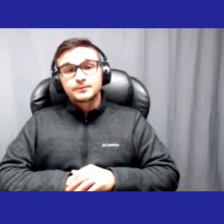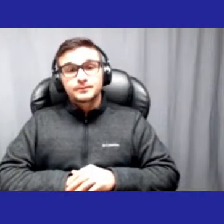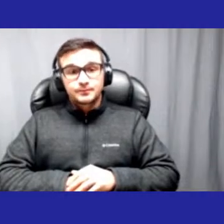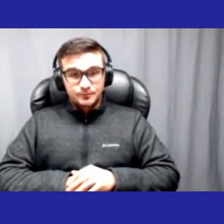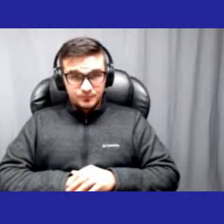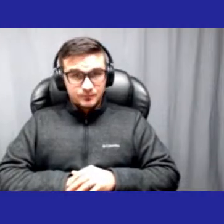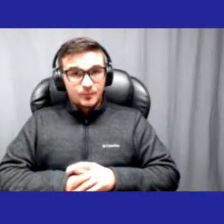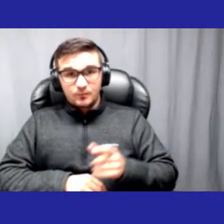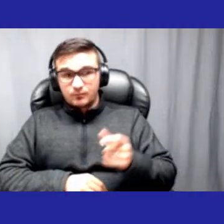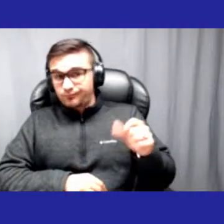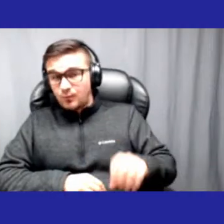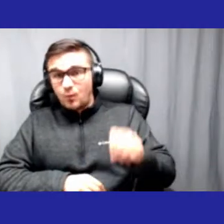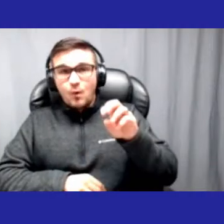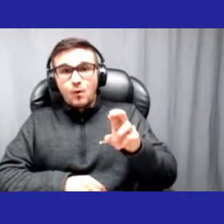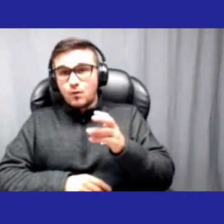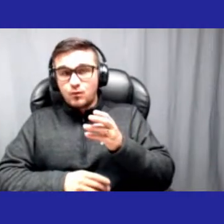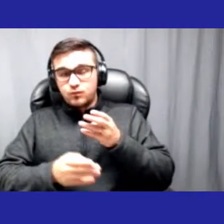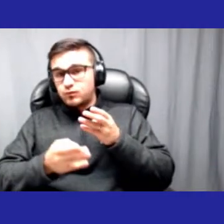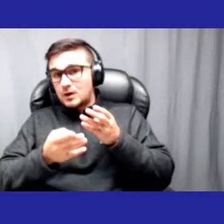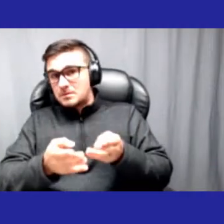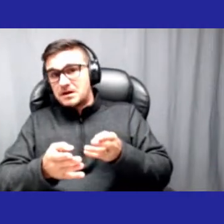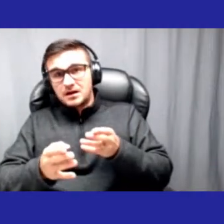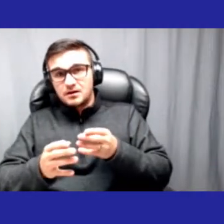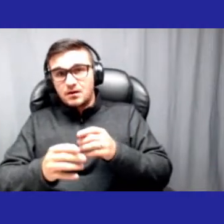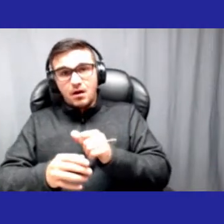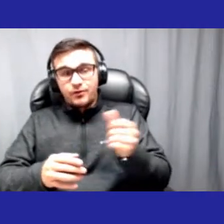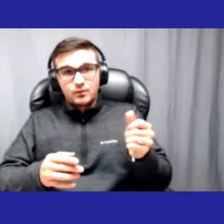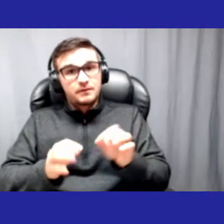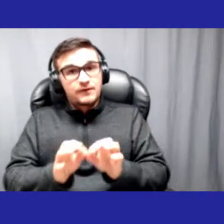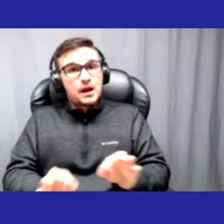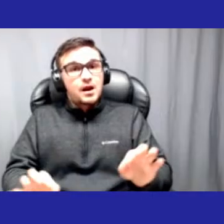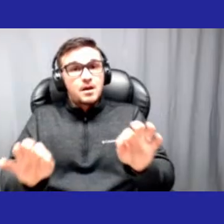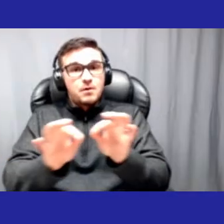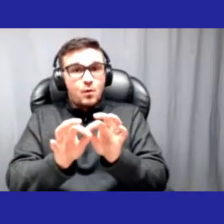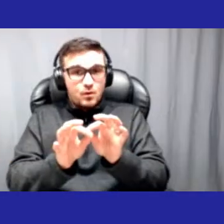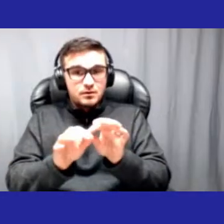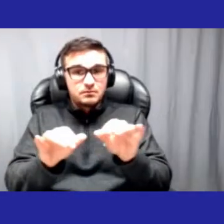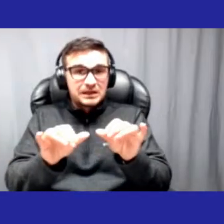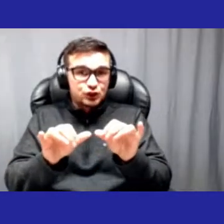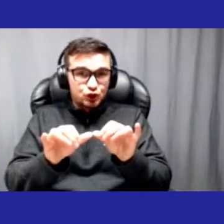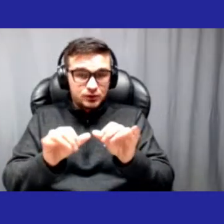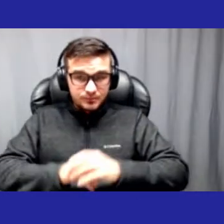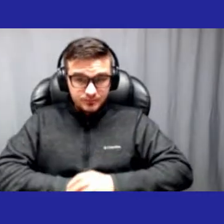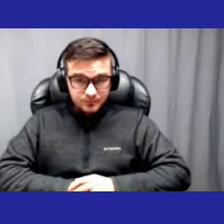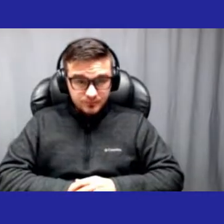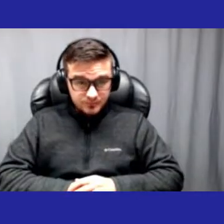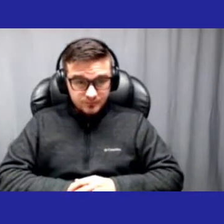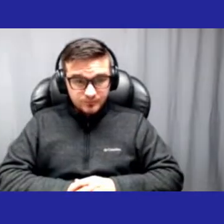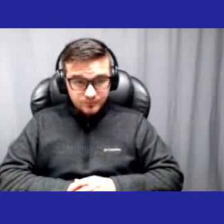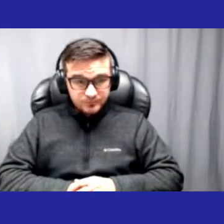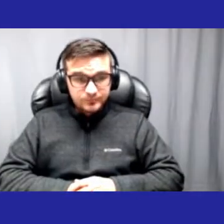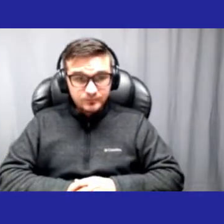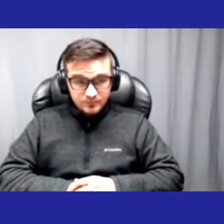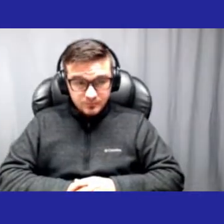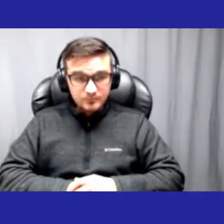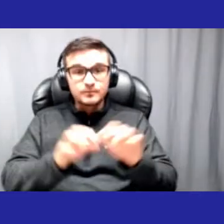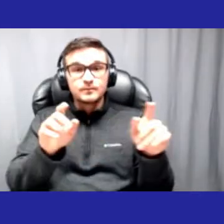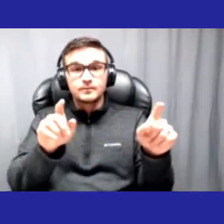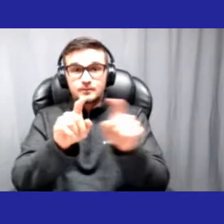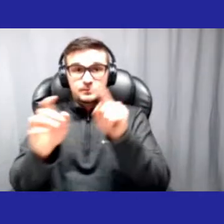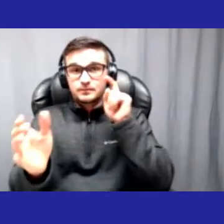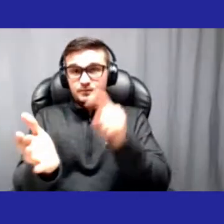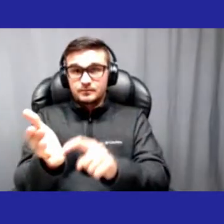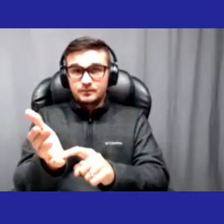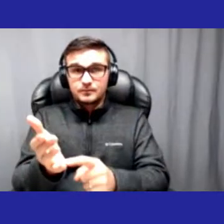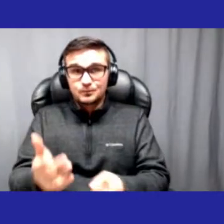very important measure operationally. You also can see here that one of the reasons that